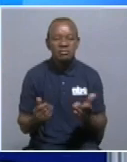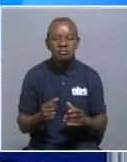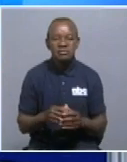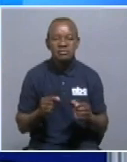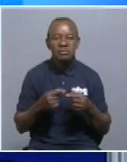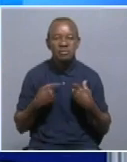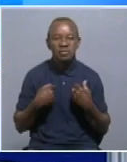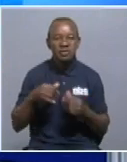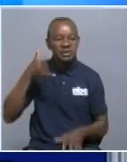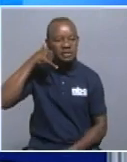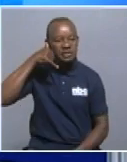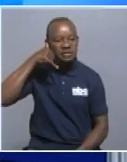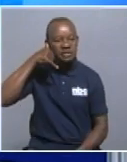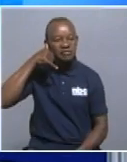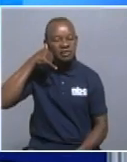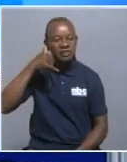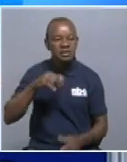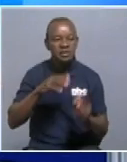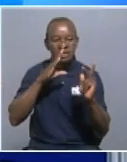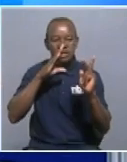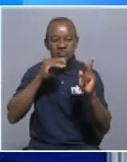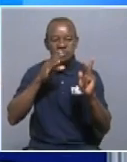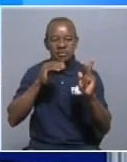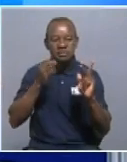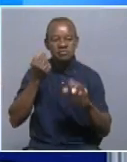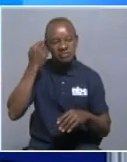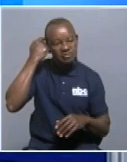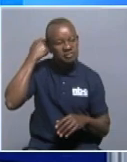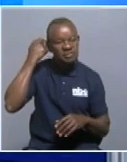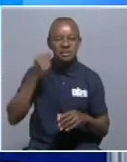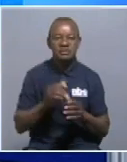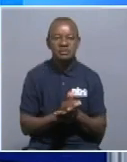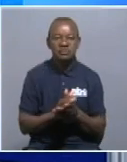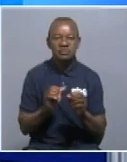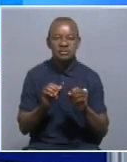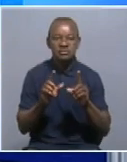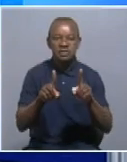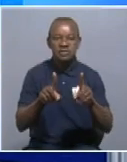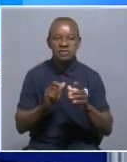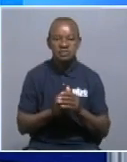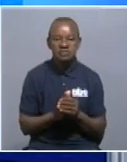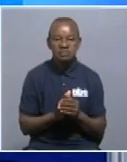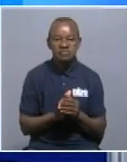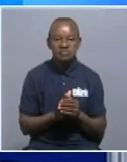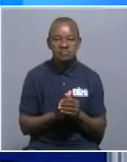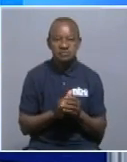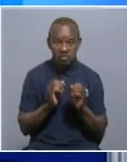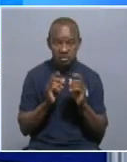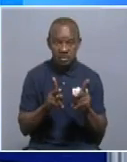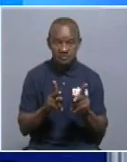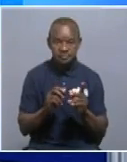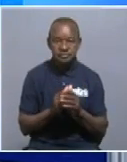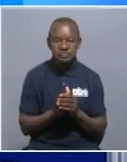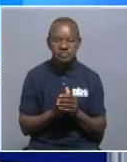us. Good afternoon, Jonas, and as well as the listeners at home. It's a pleasure to have me here. Firstly, Absalom, just walk